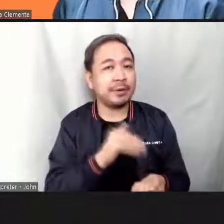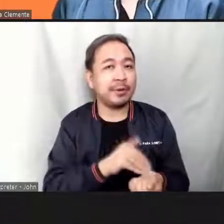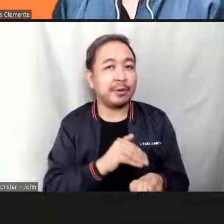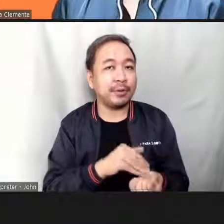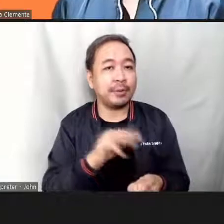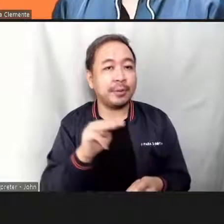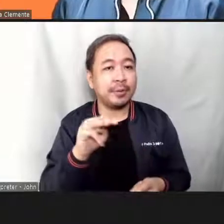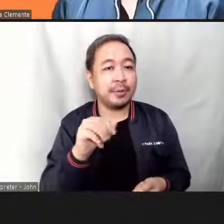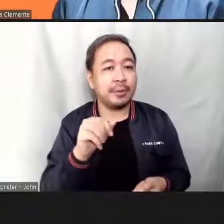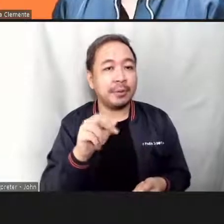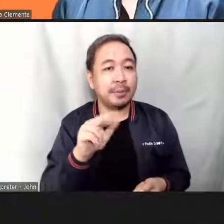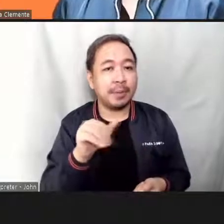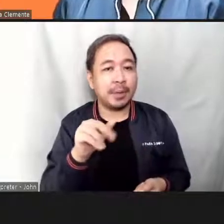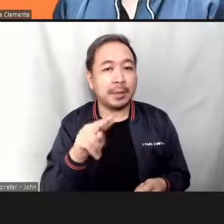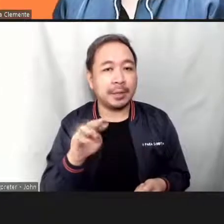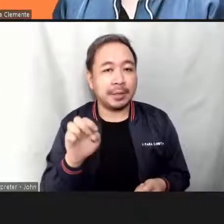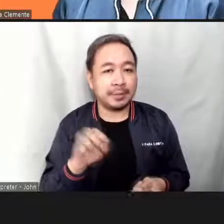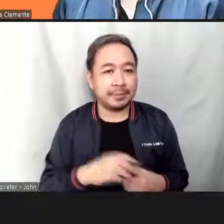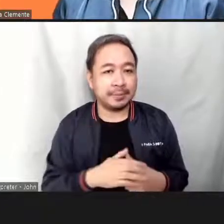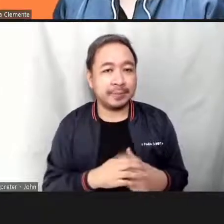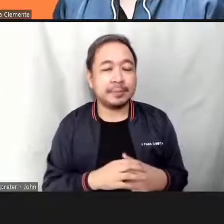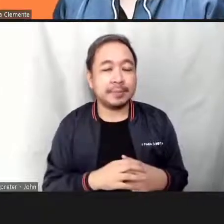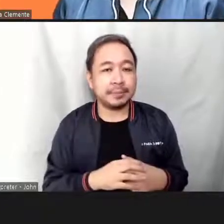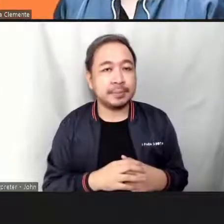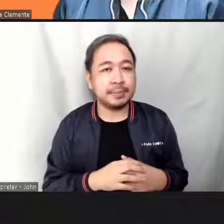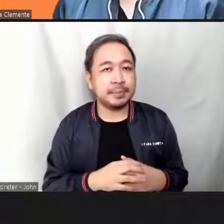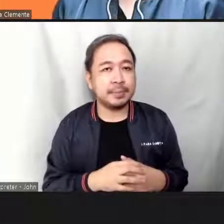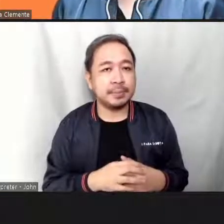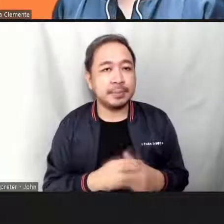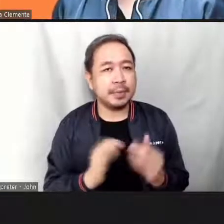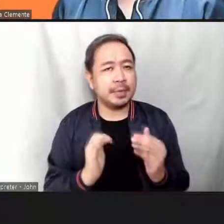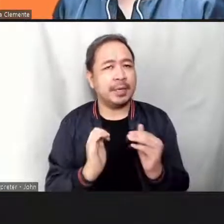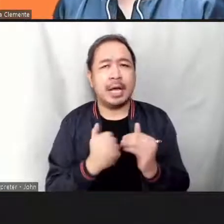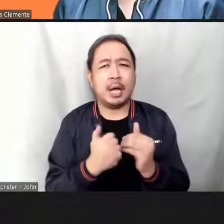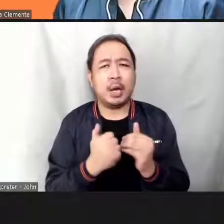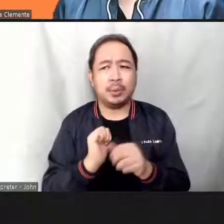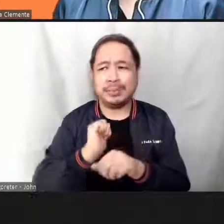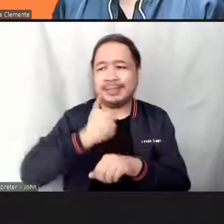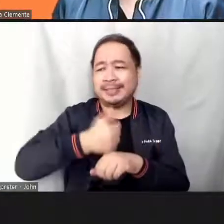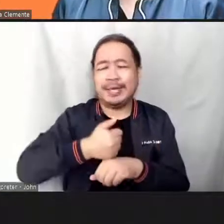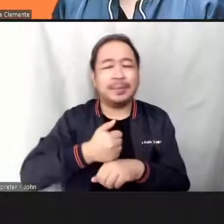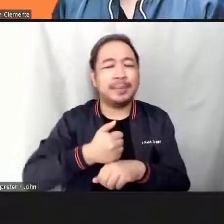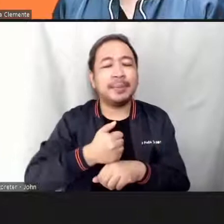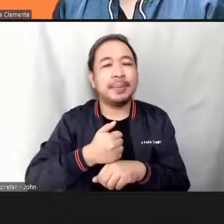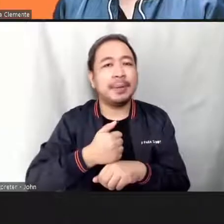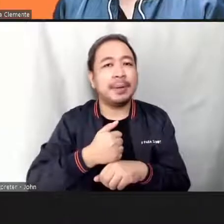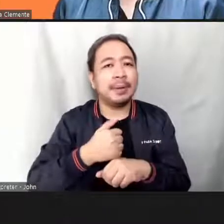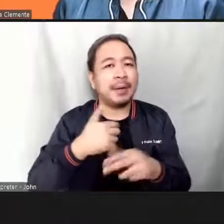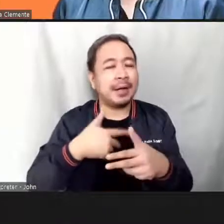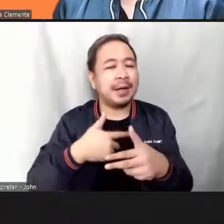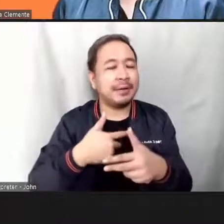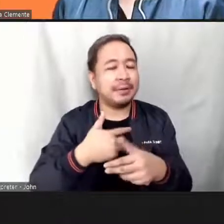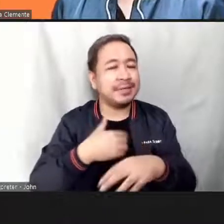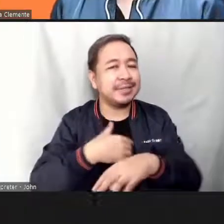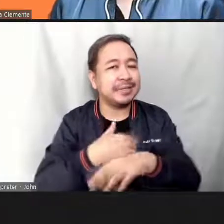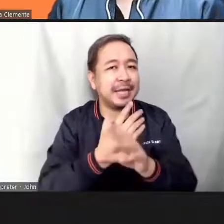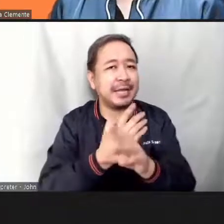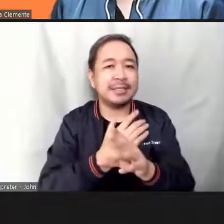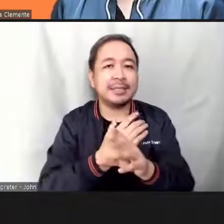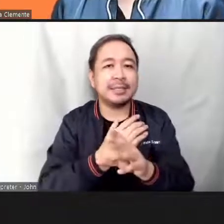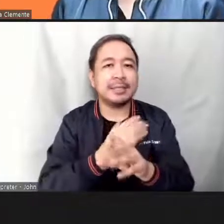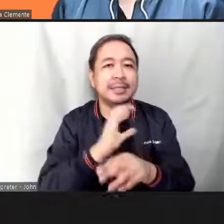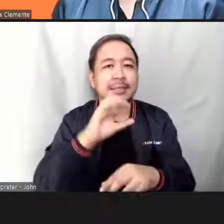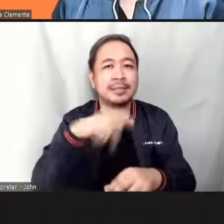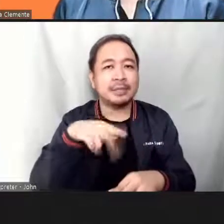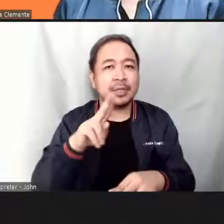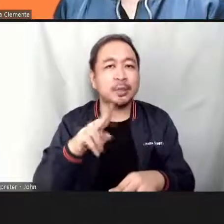Madaming actually questions. How do we set up a tele-CPU in our barangay? Do we need trainings or